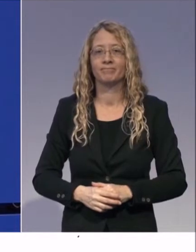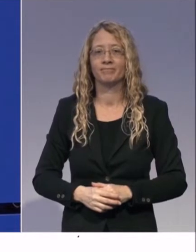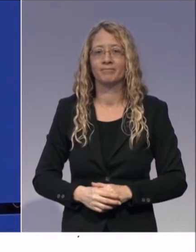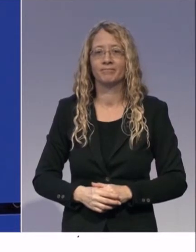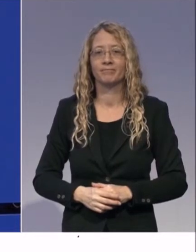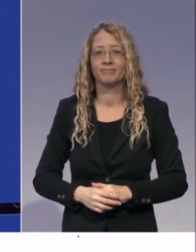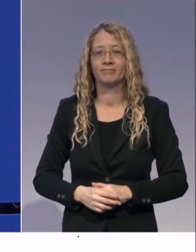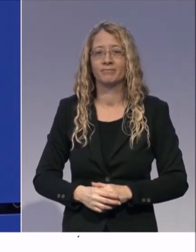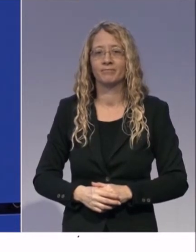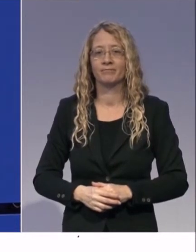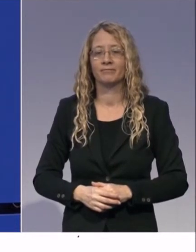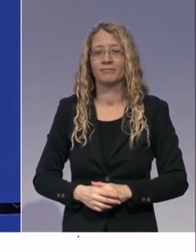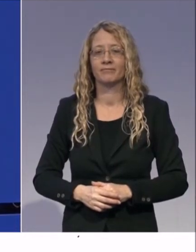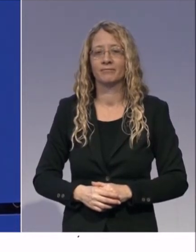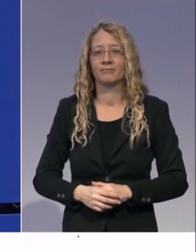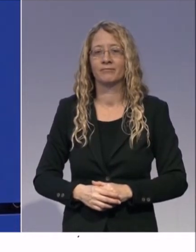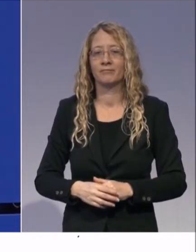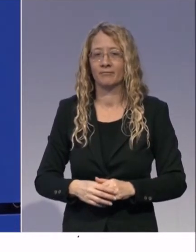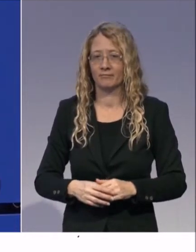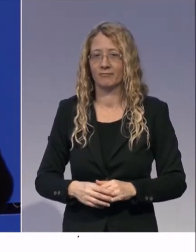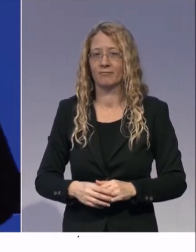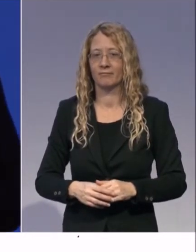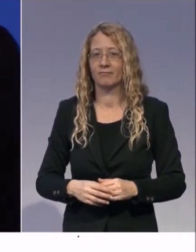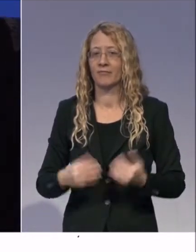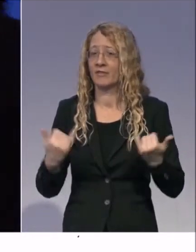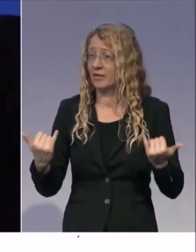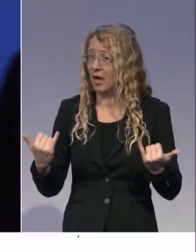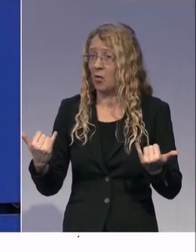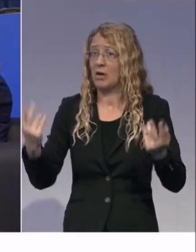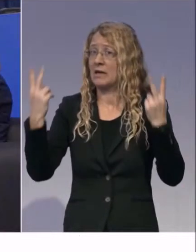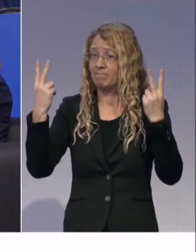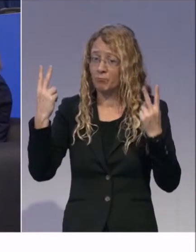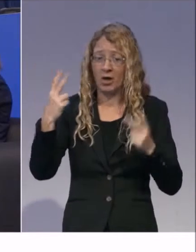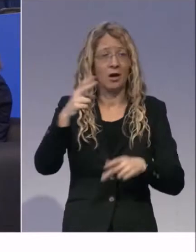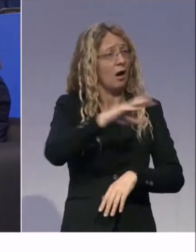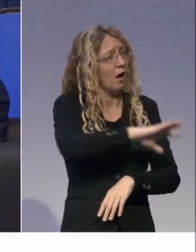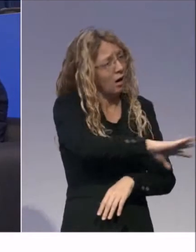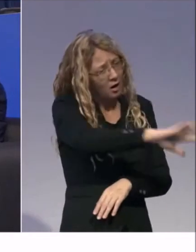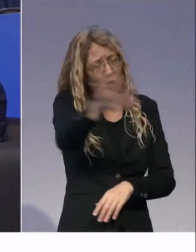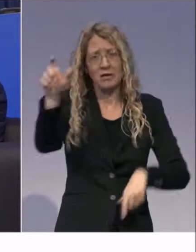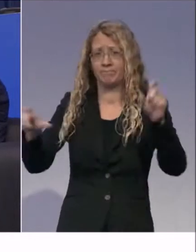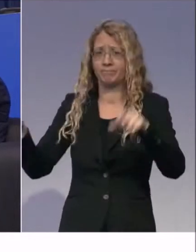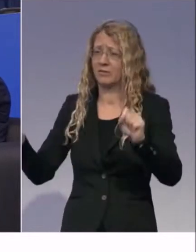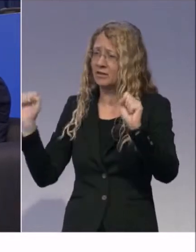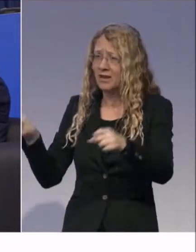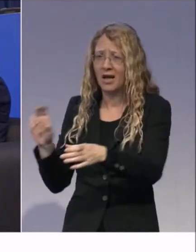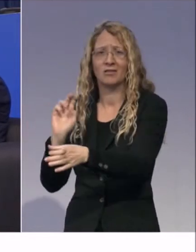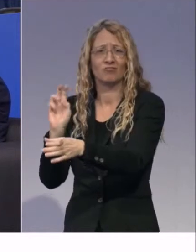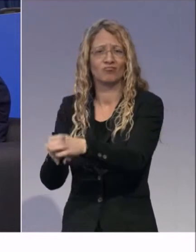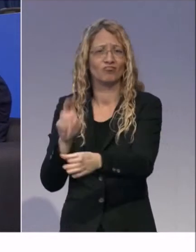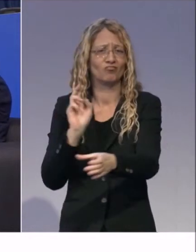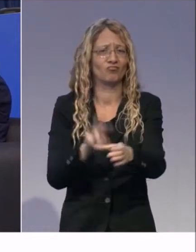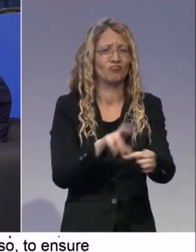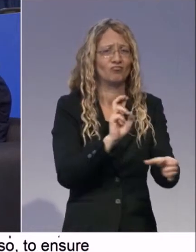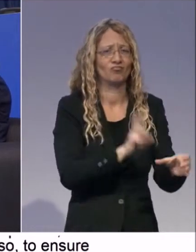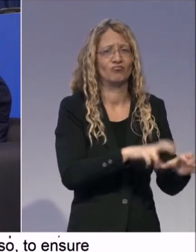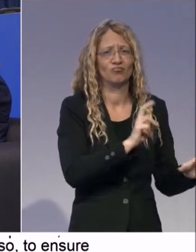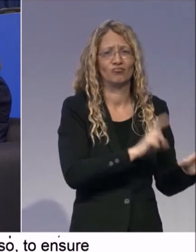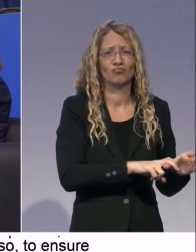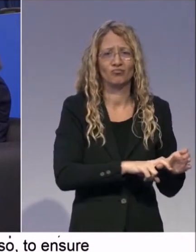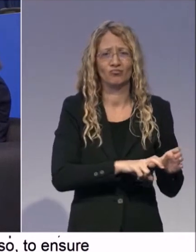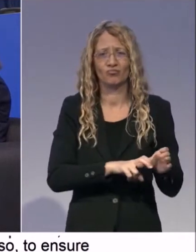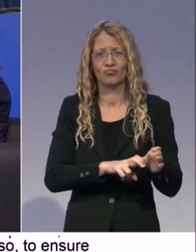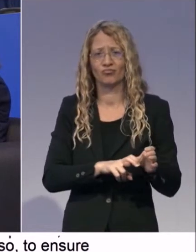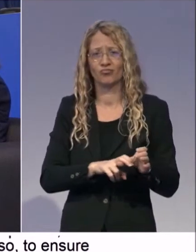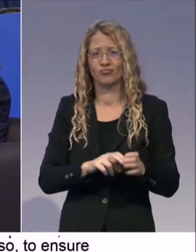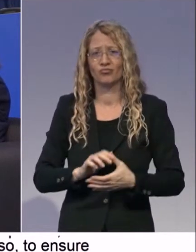of all. And then I think we've got to think creatively. I want to see more, selfishly for me, more direct video so that